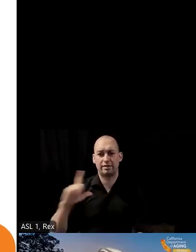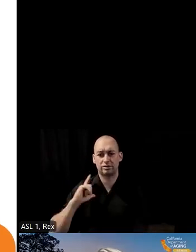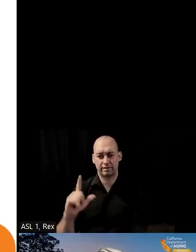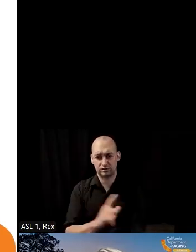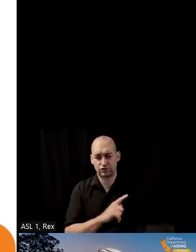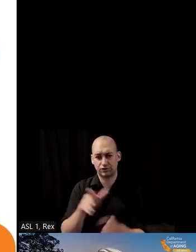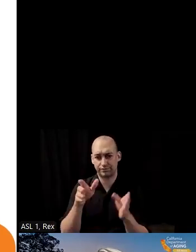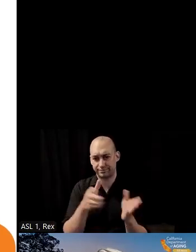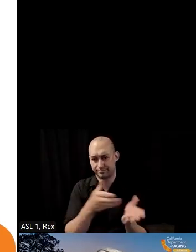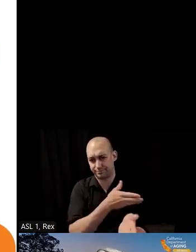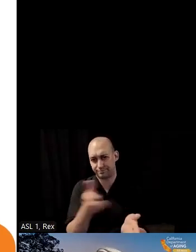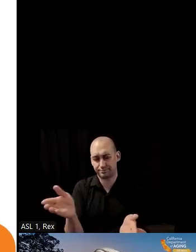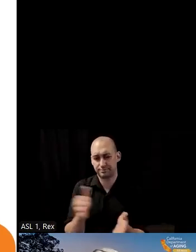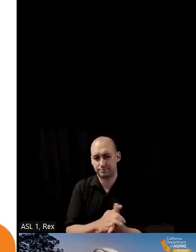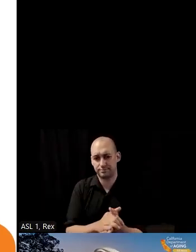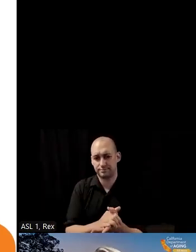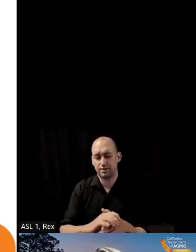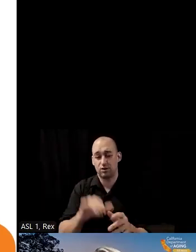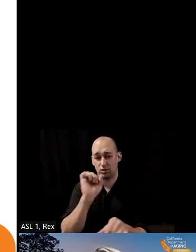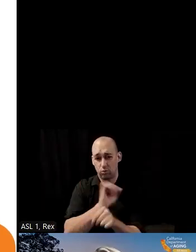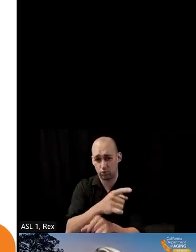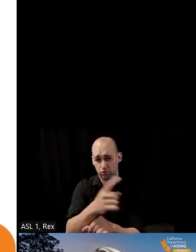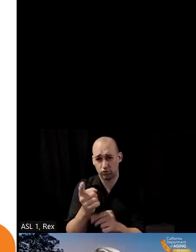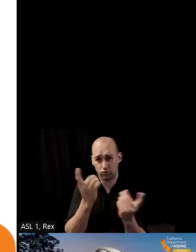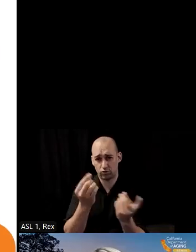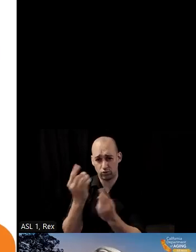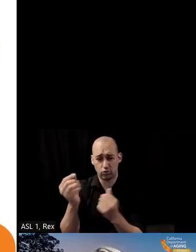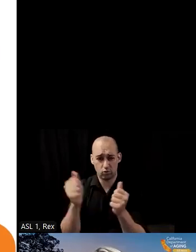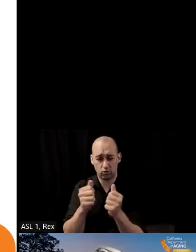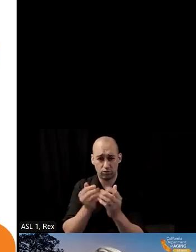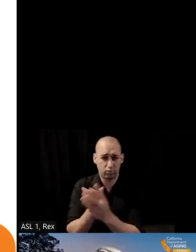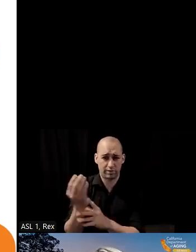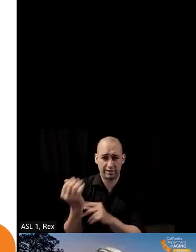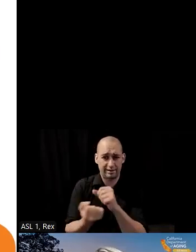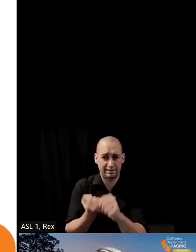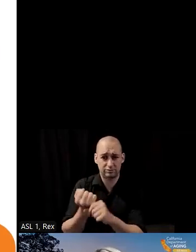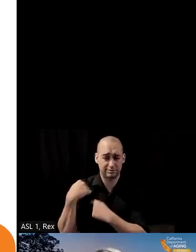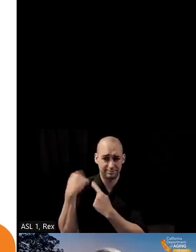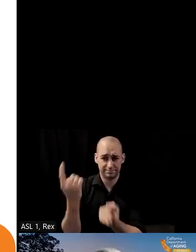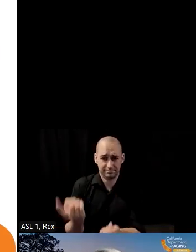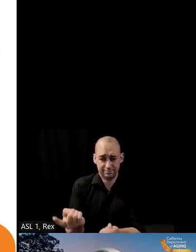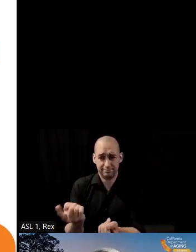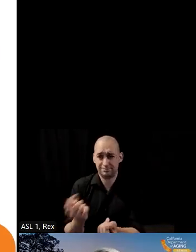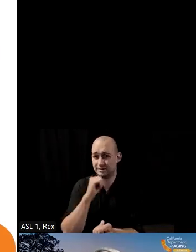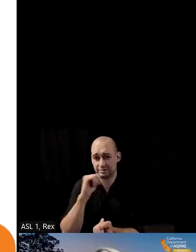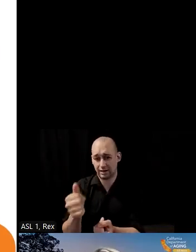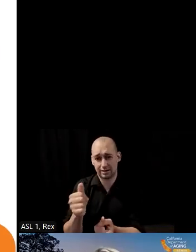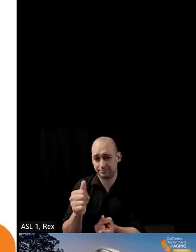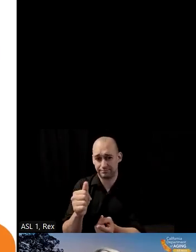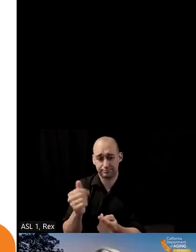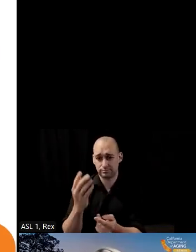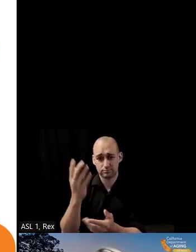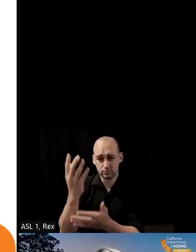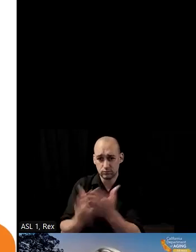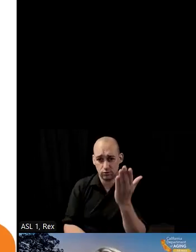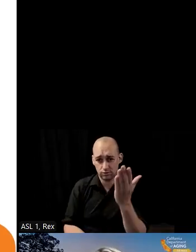of this is to say that the work that you all do over these years is not just doesn't go into a vacuum. We